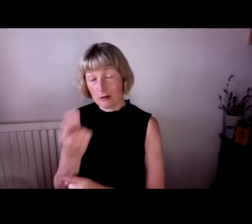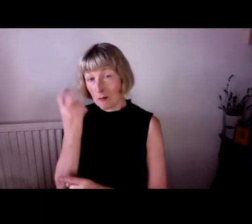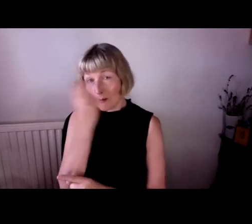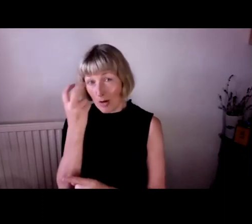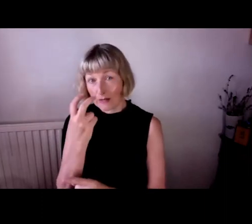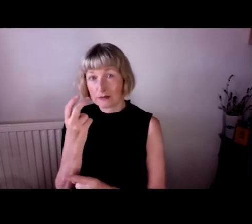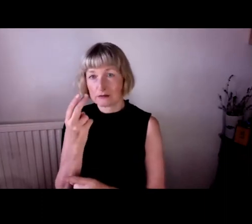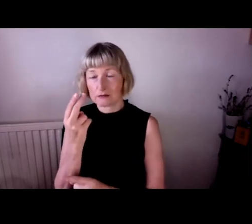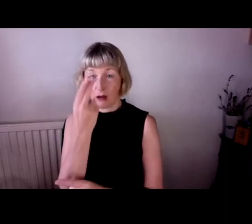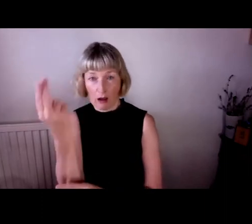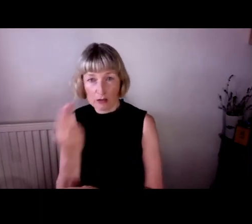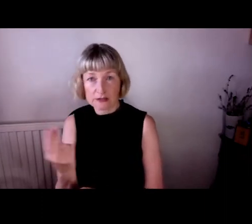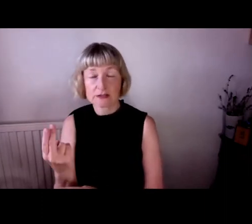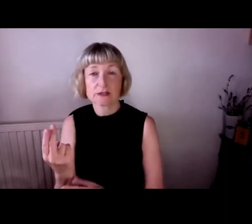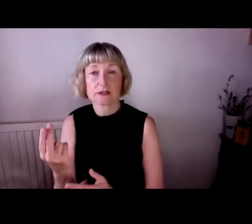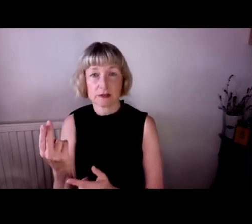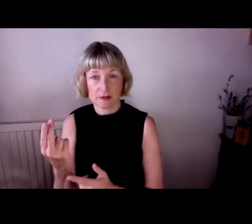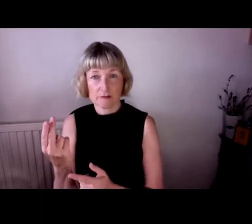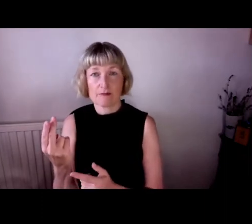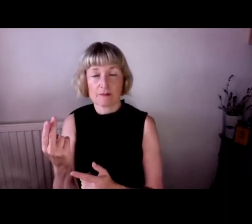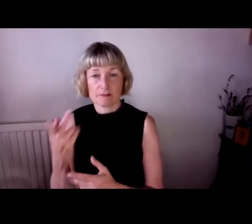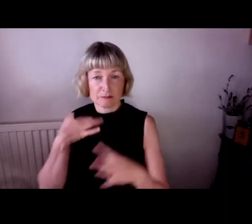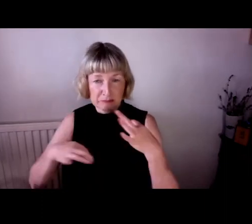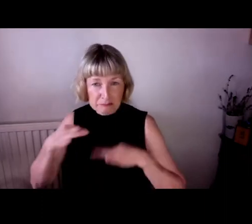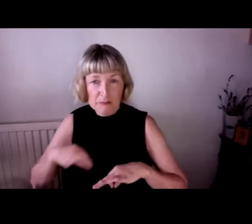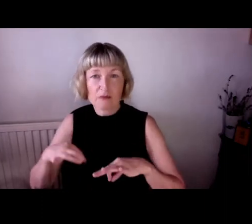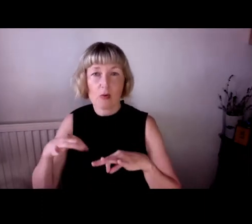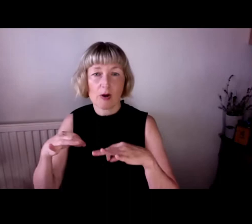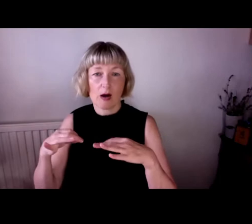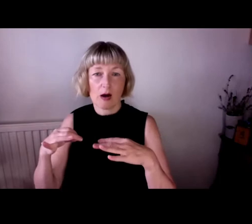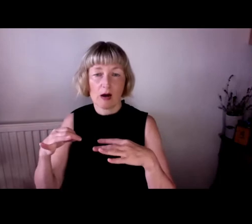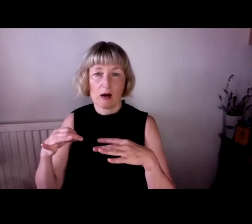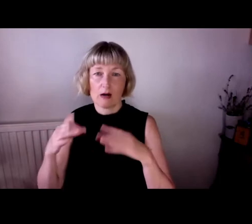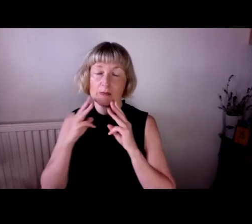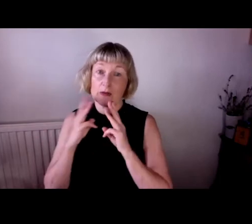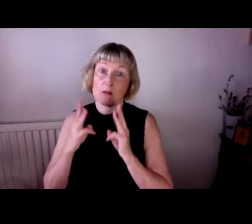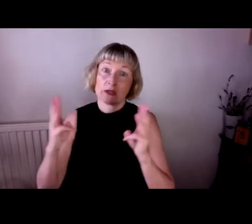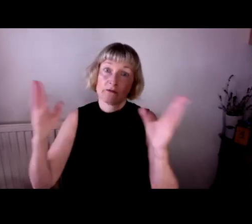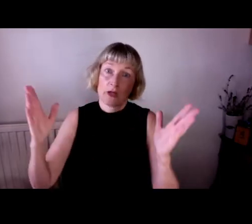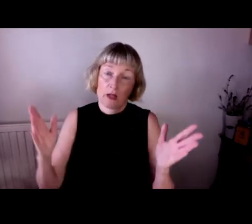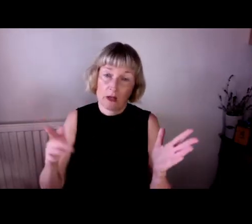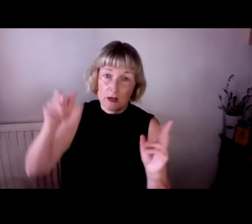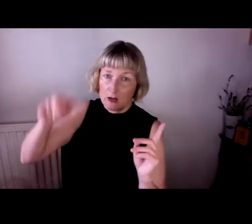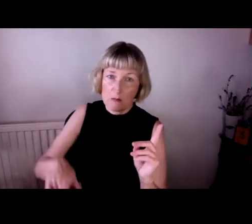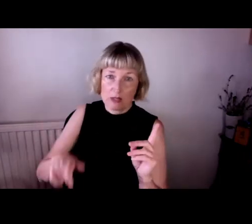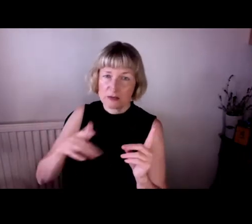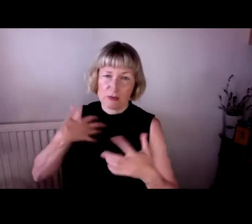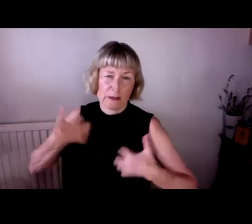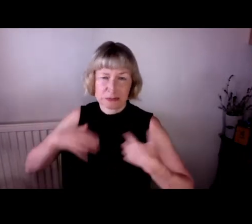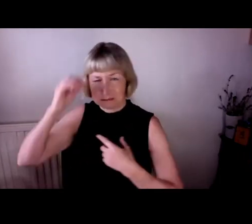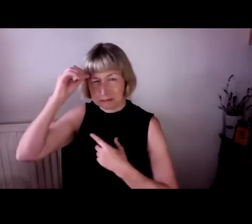artist herself. And she is she's a wonderful person to talk to